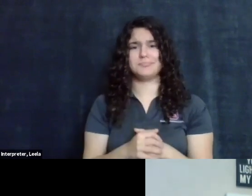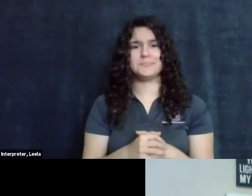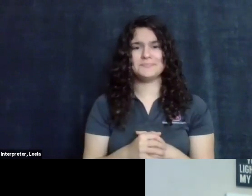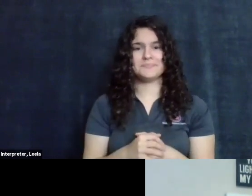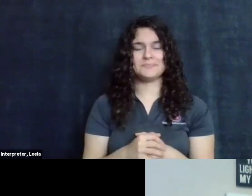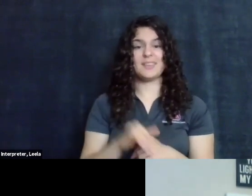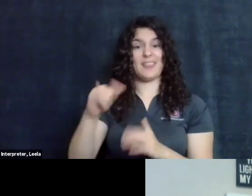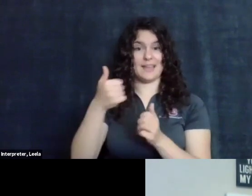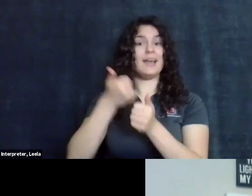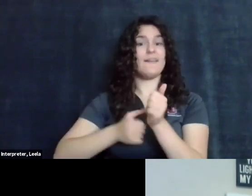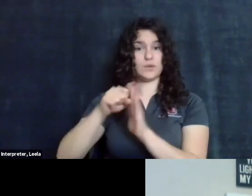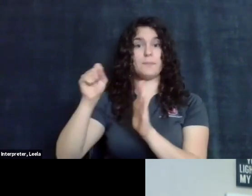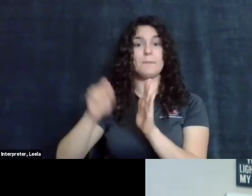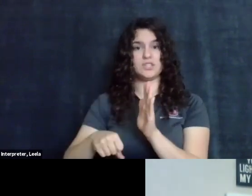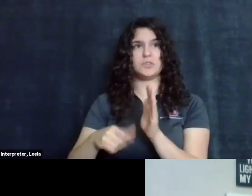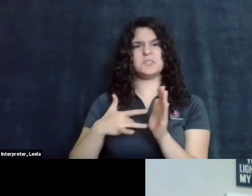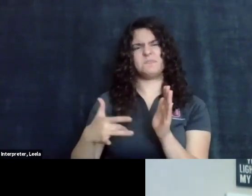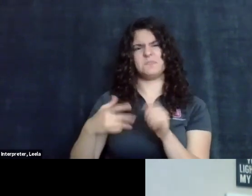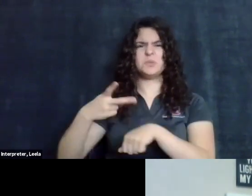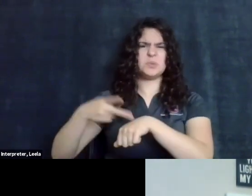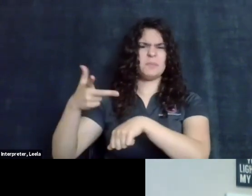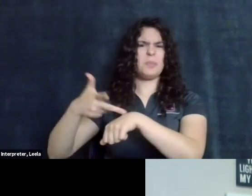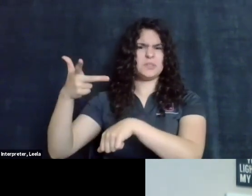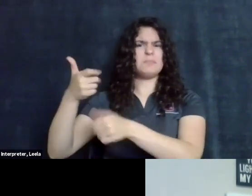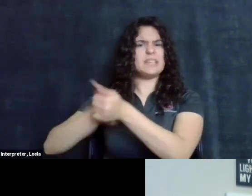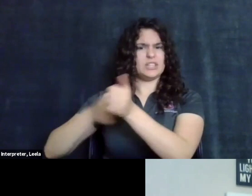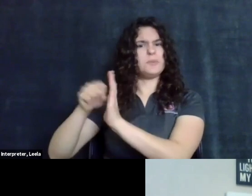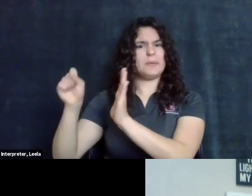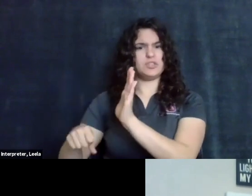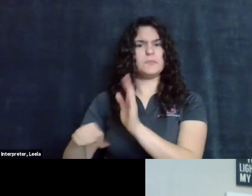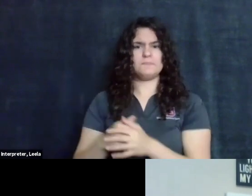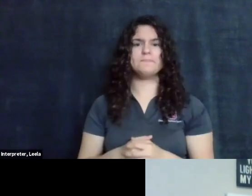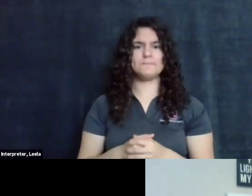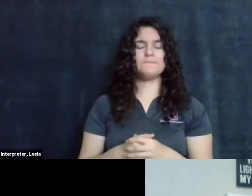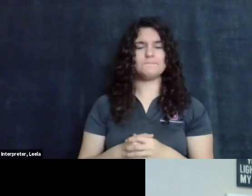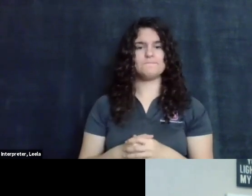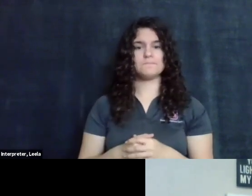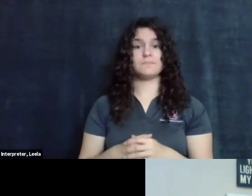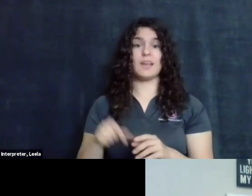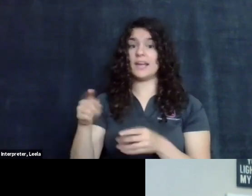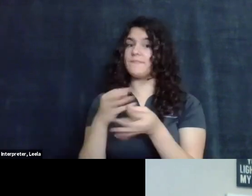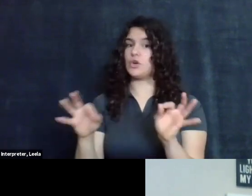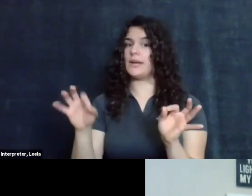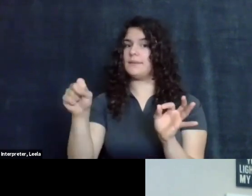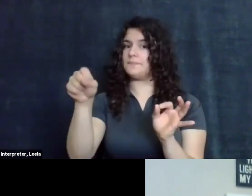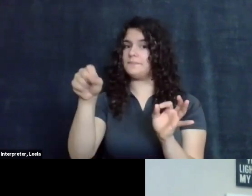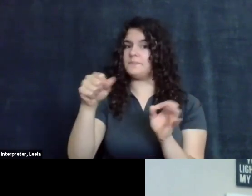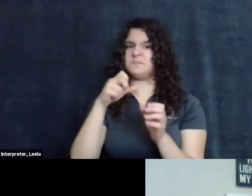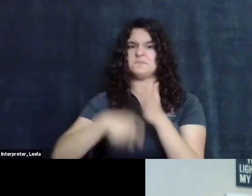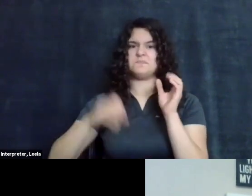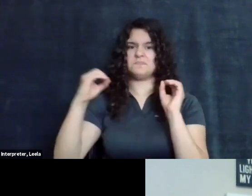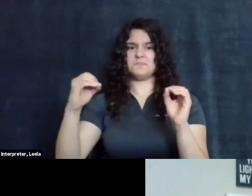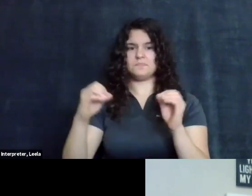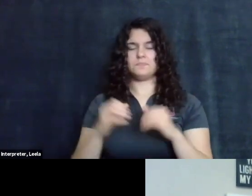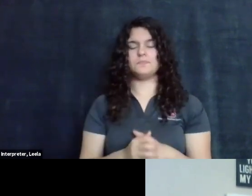every semester. We usually do it about 2 to 3 times each semester. And it is free of charge, of course. Our